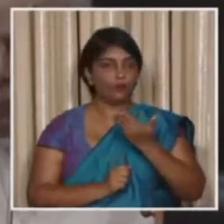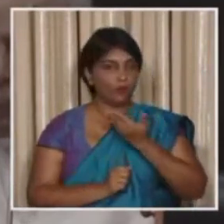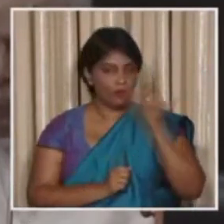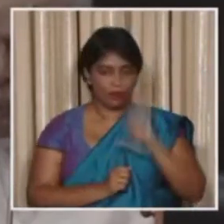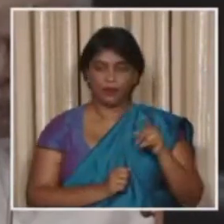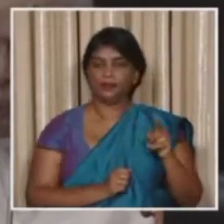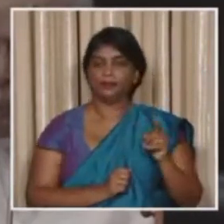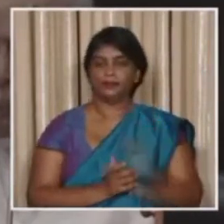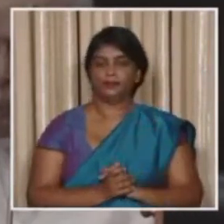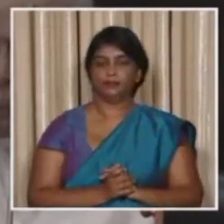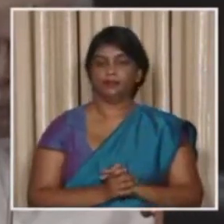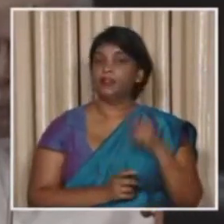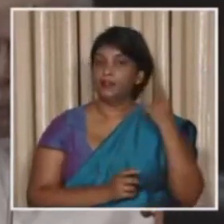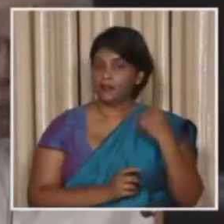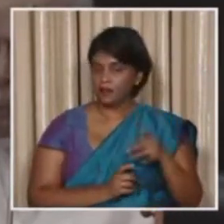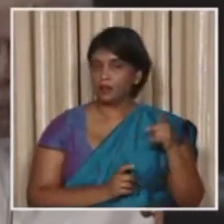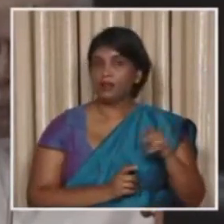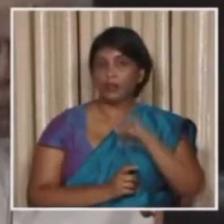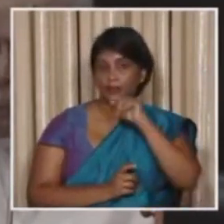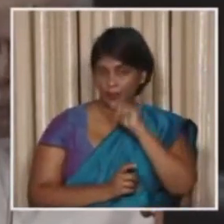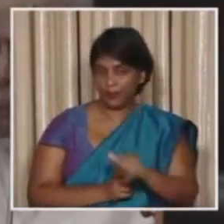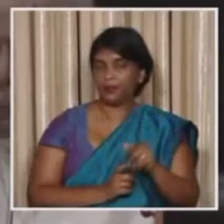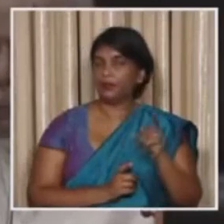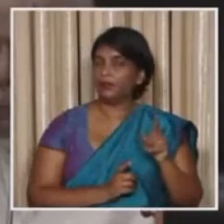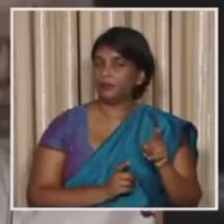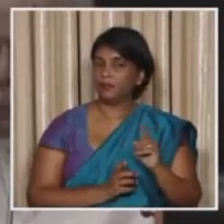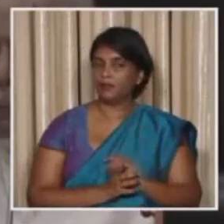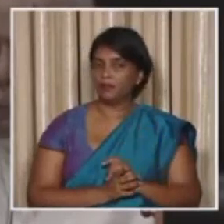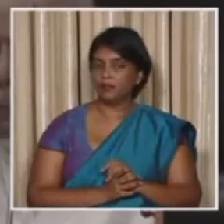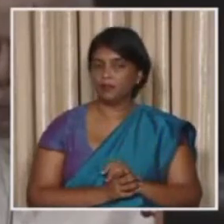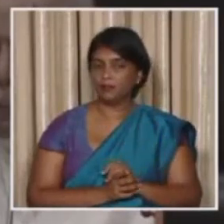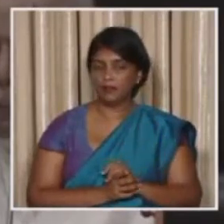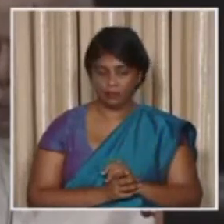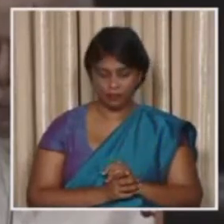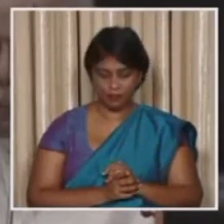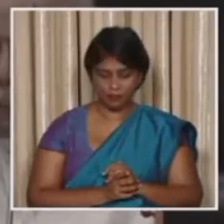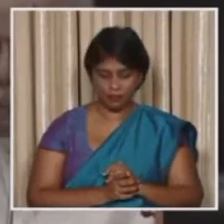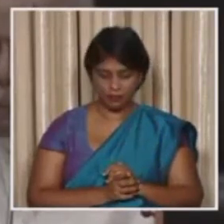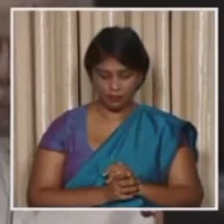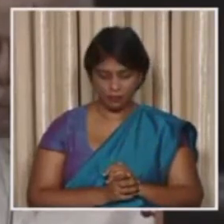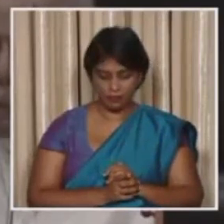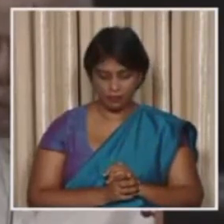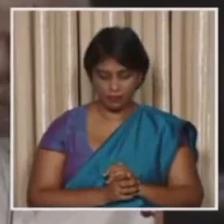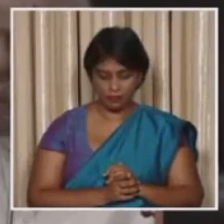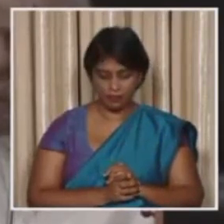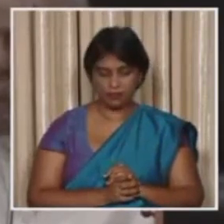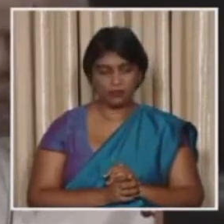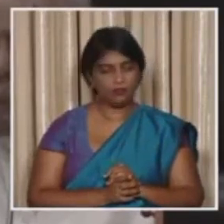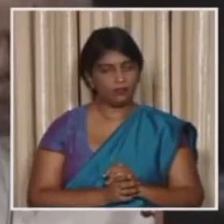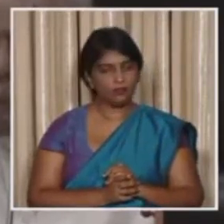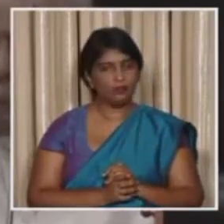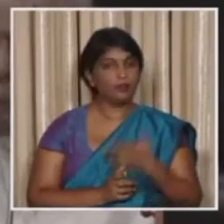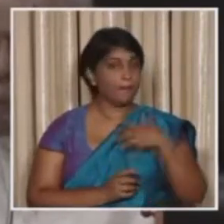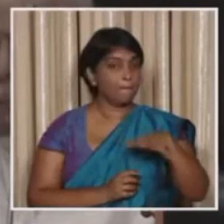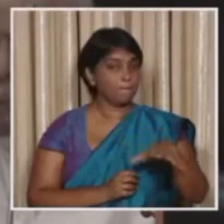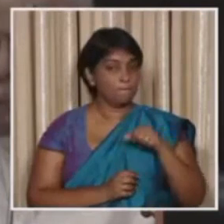potential through the production of green hydrogen and green ammonia using innovative technologies. This strategy aims to attract